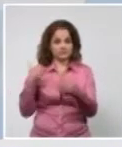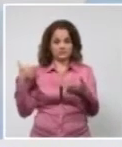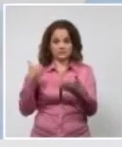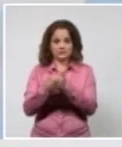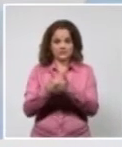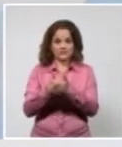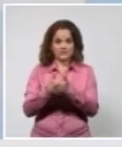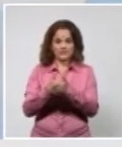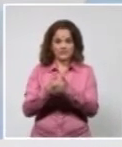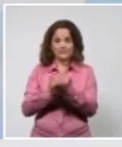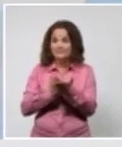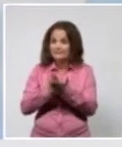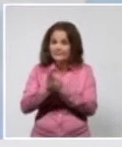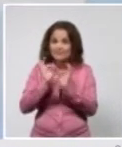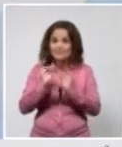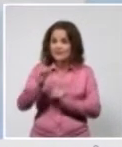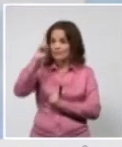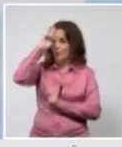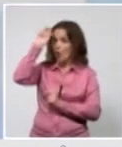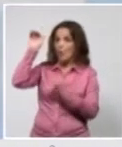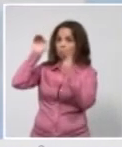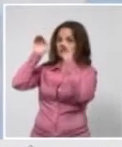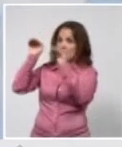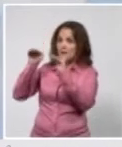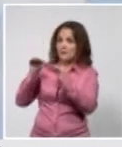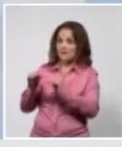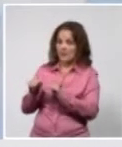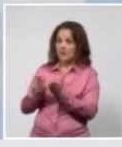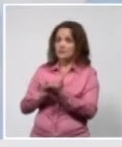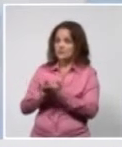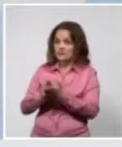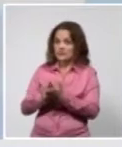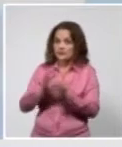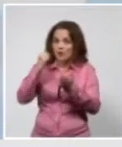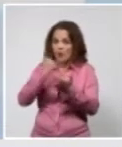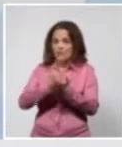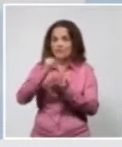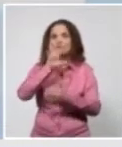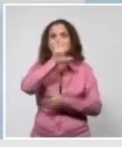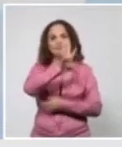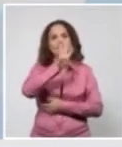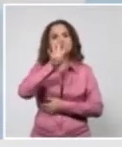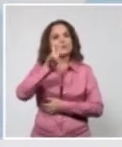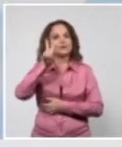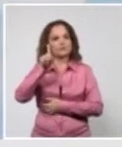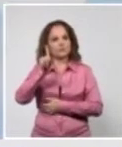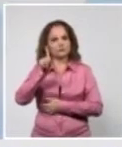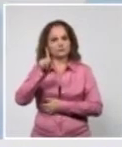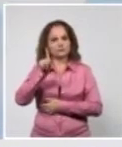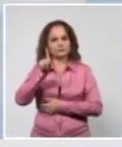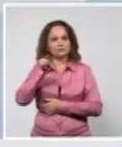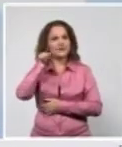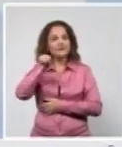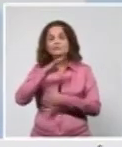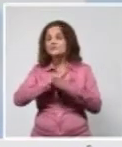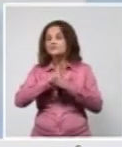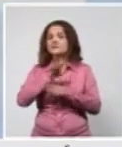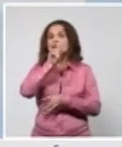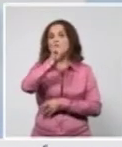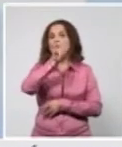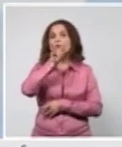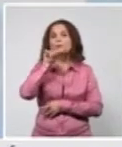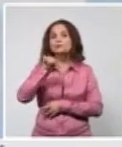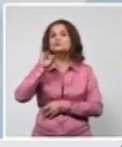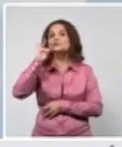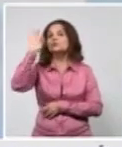542 are hospitalized active cases, that is a 9.7%, of which